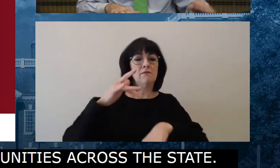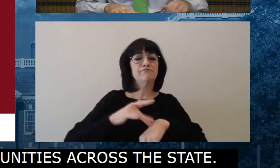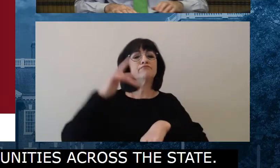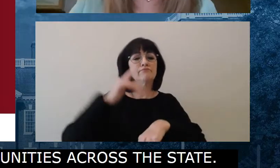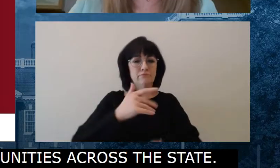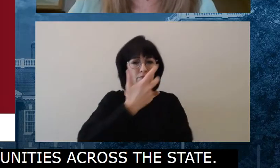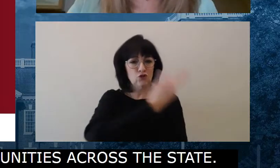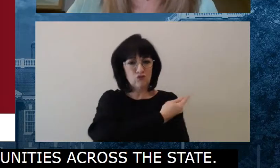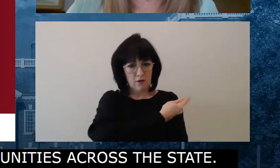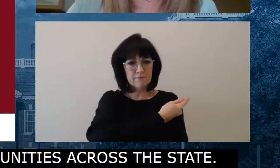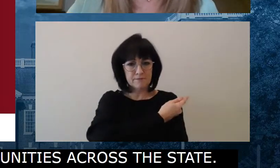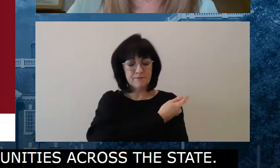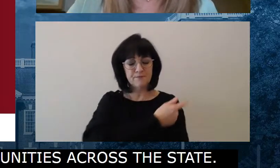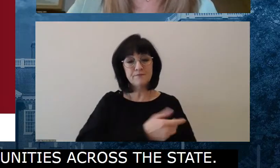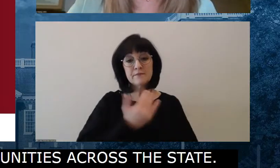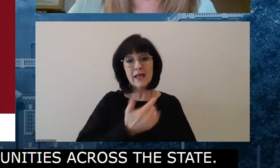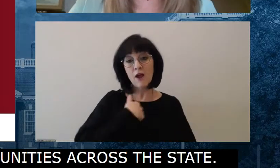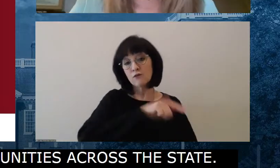Rattay.